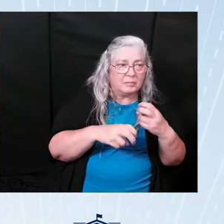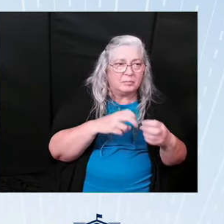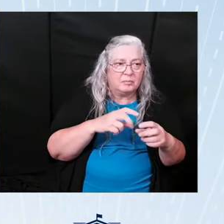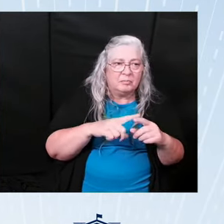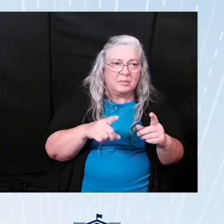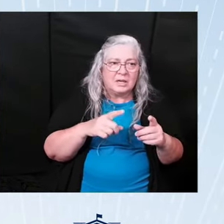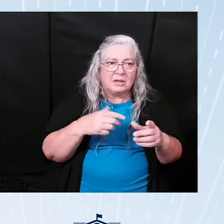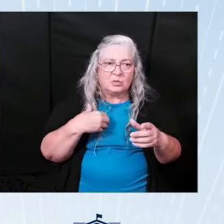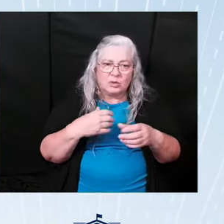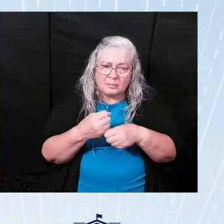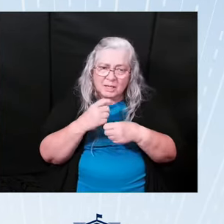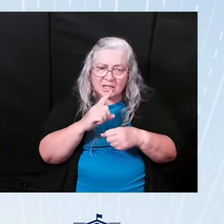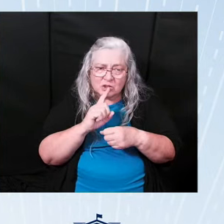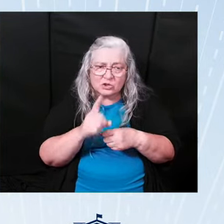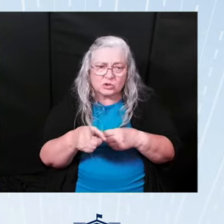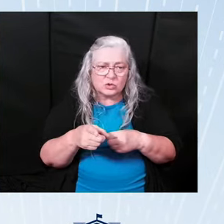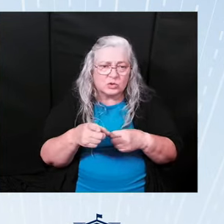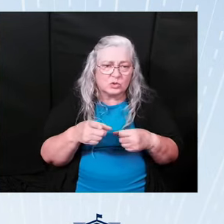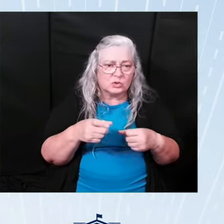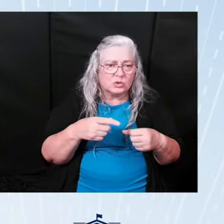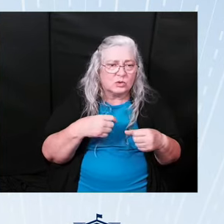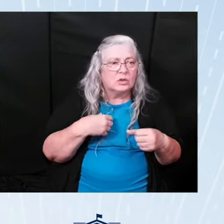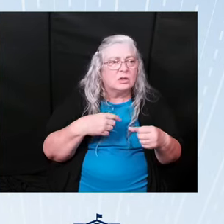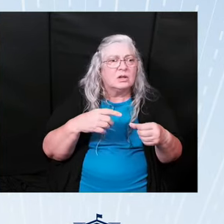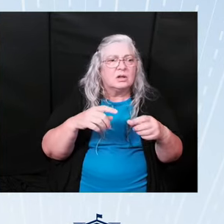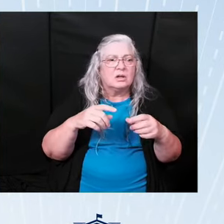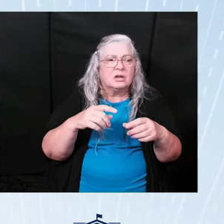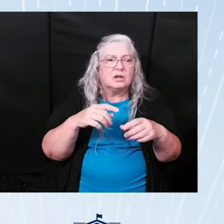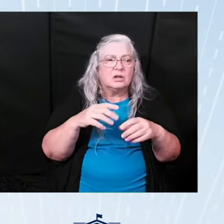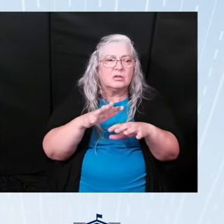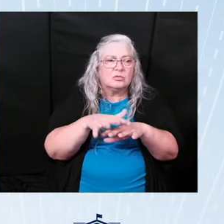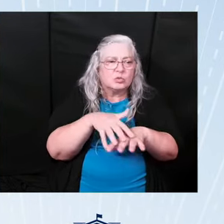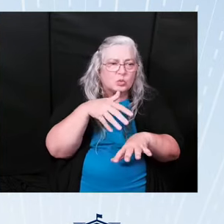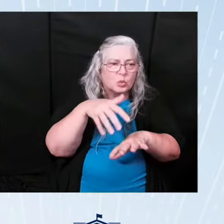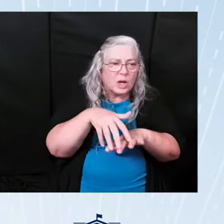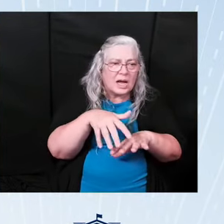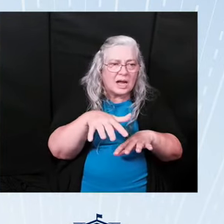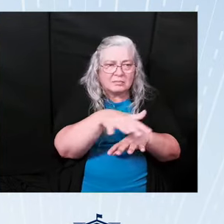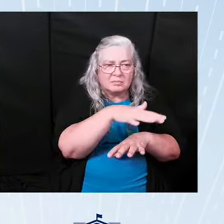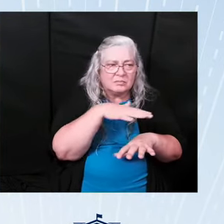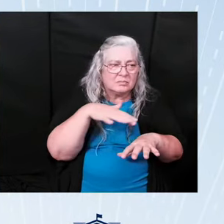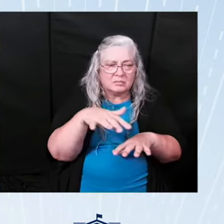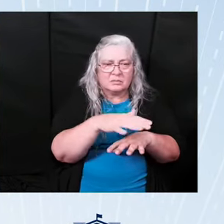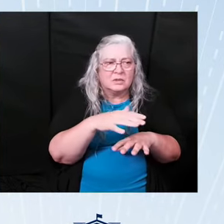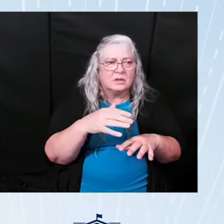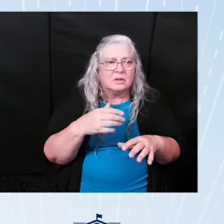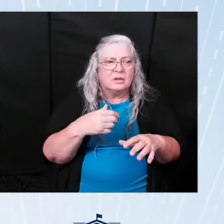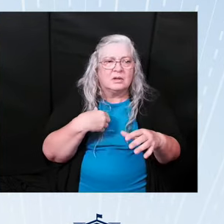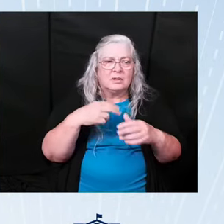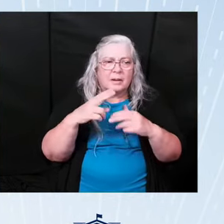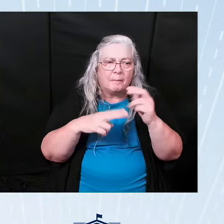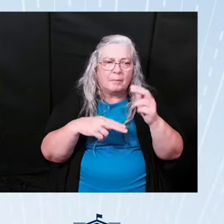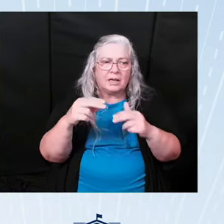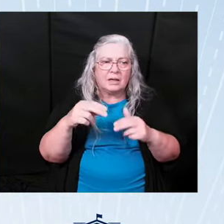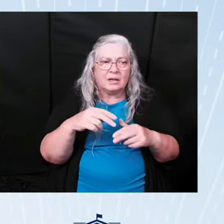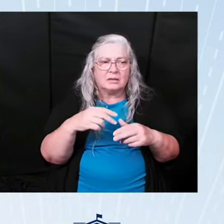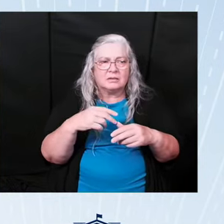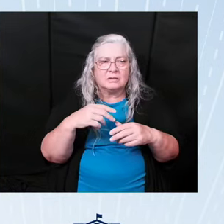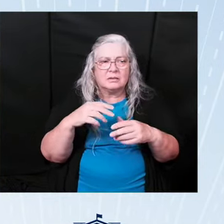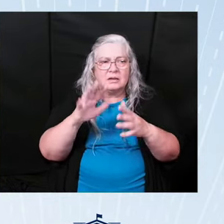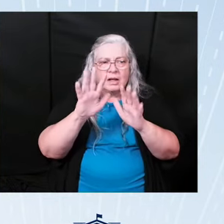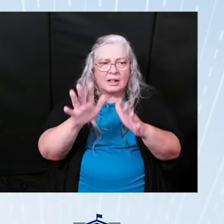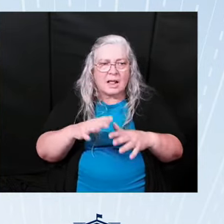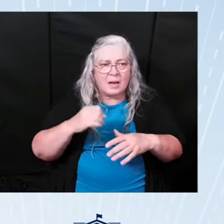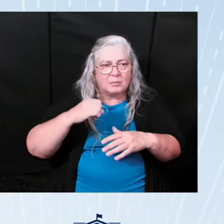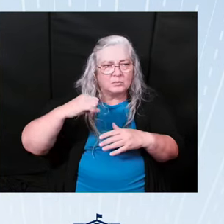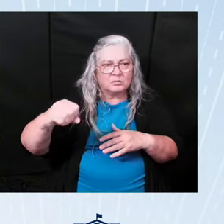power grid and to help keep the lights on during severe weather events, and nearly $4 million from NOAA to help communities scale up climate adaptation to